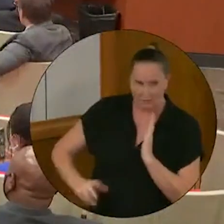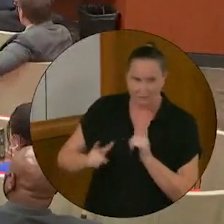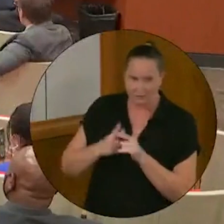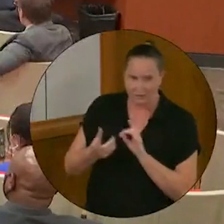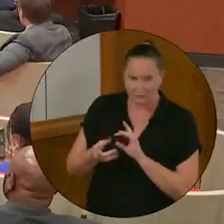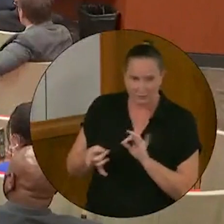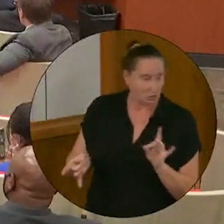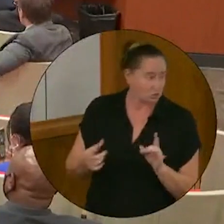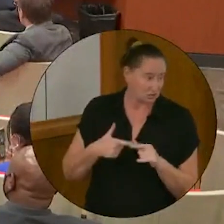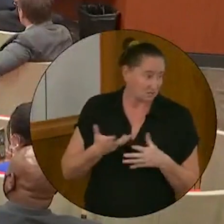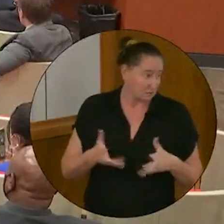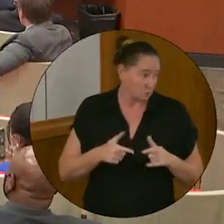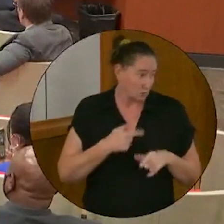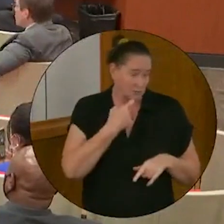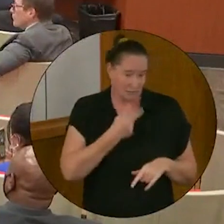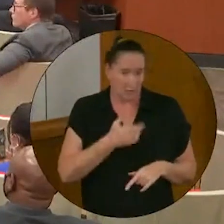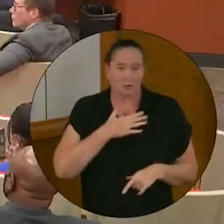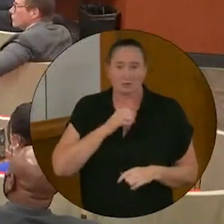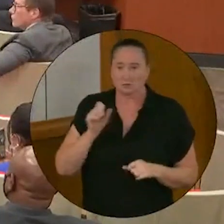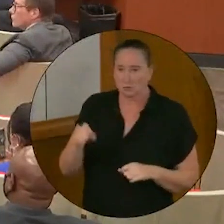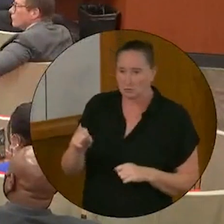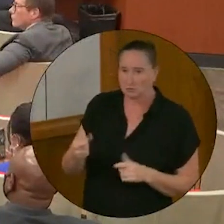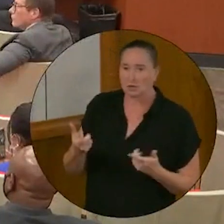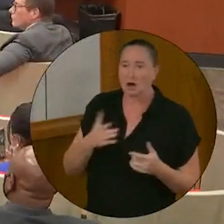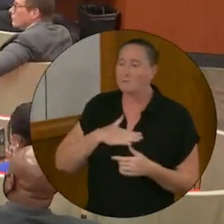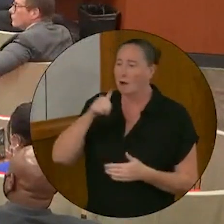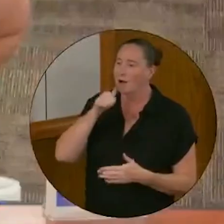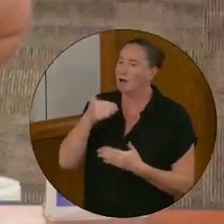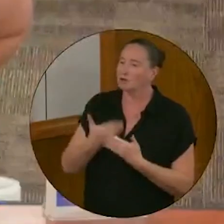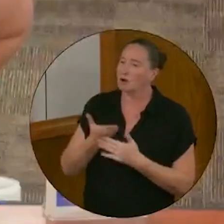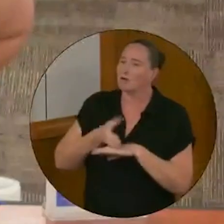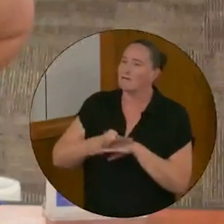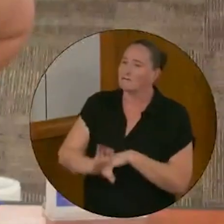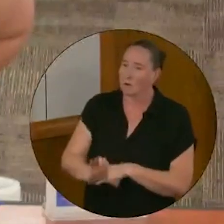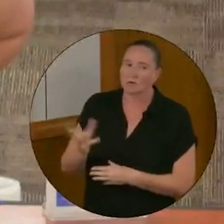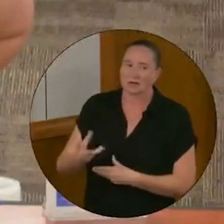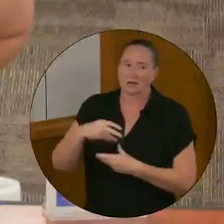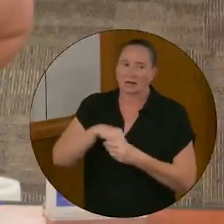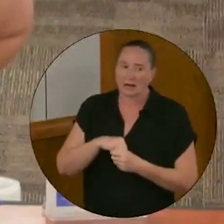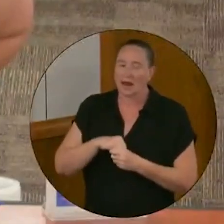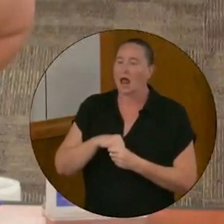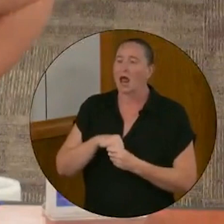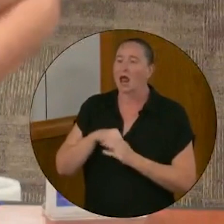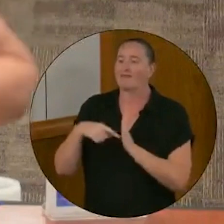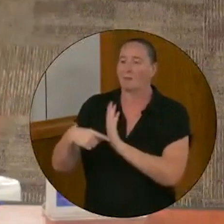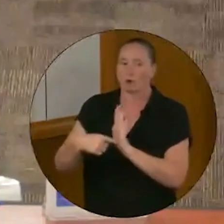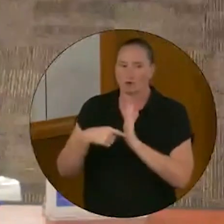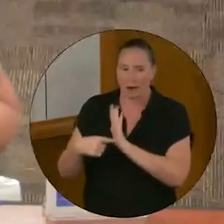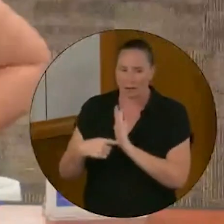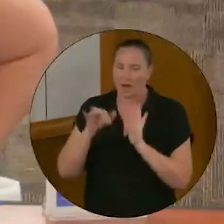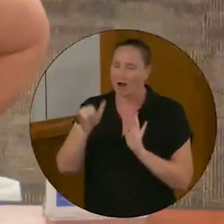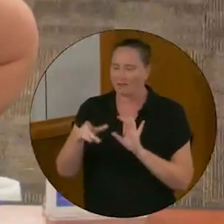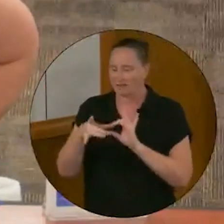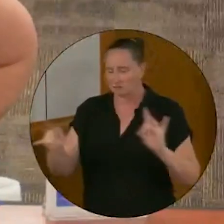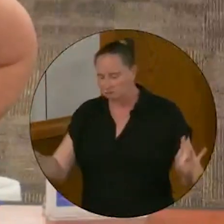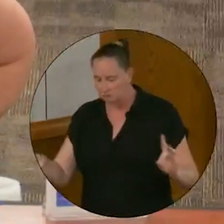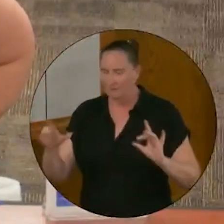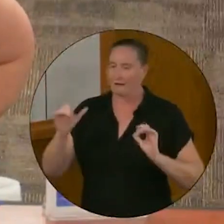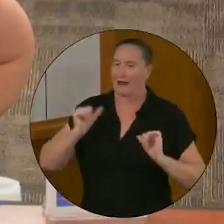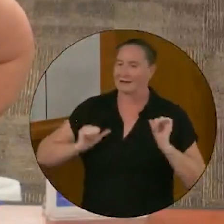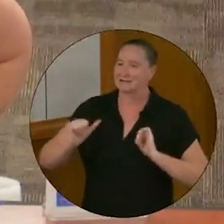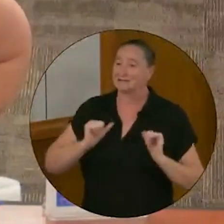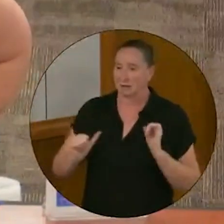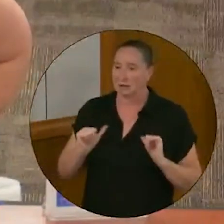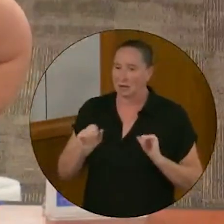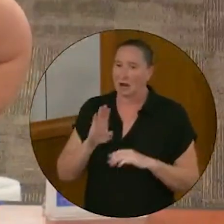Material, just finish what I was gonna say. Please. My daughter was forced to engage in the portrayal of this blank activity by her